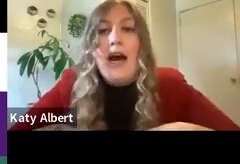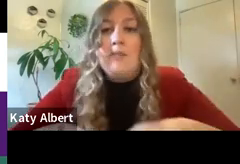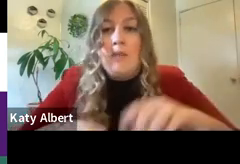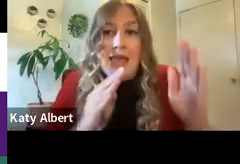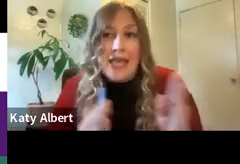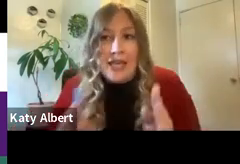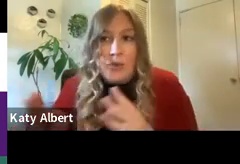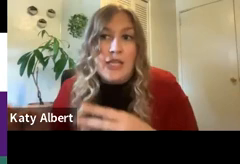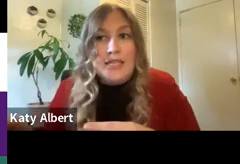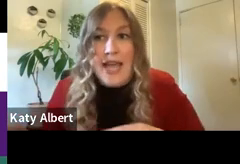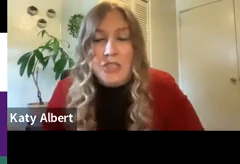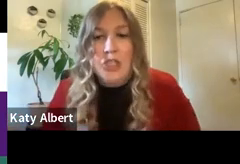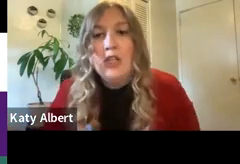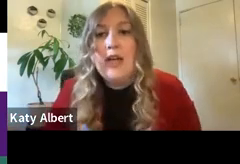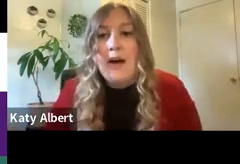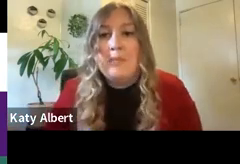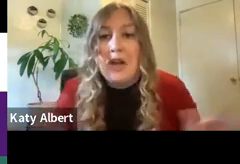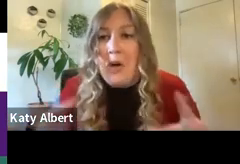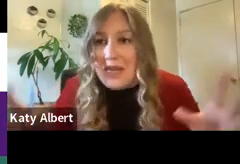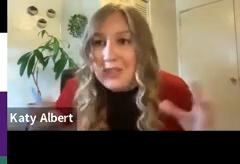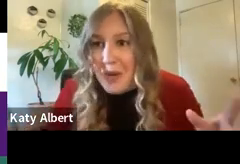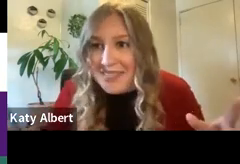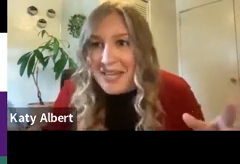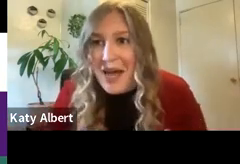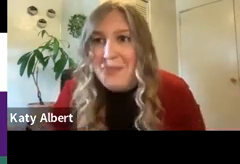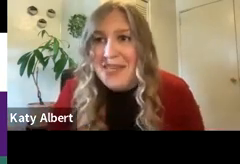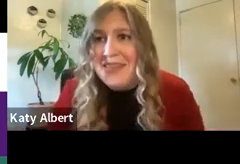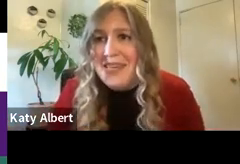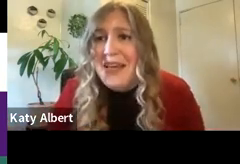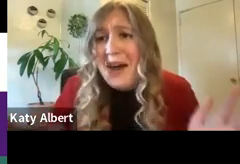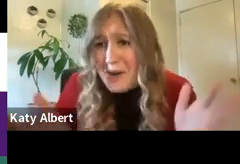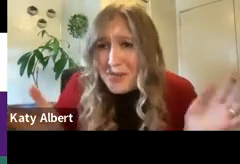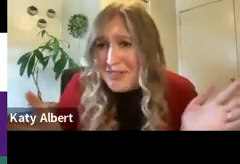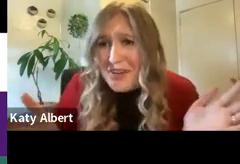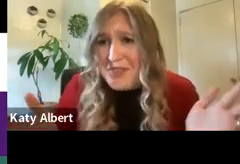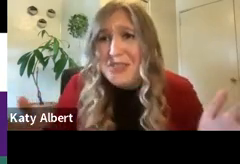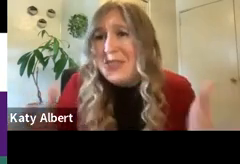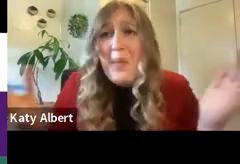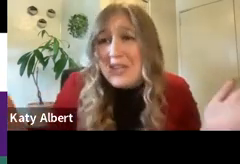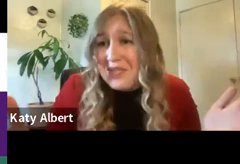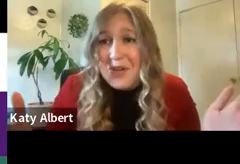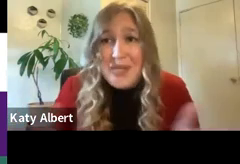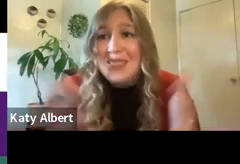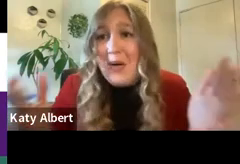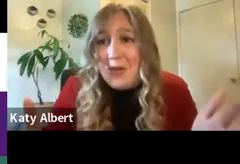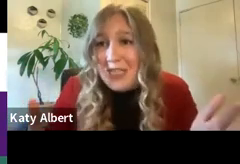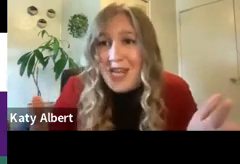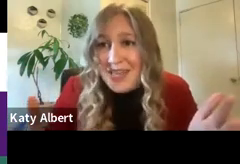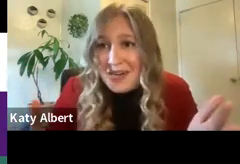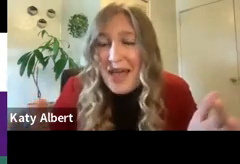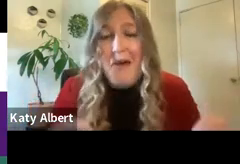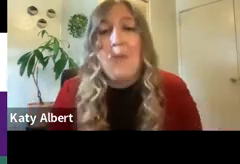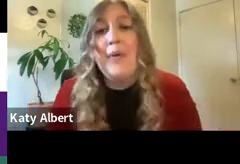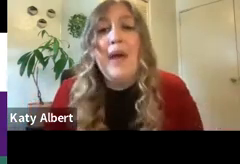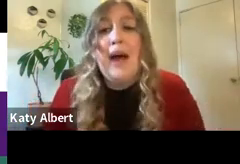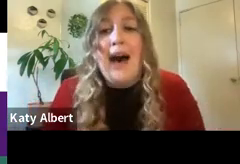Twitter, making it really intentional, but always dressing it up in the, oh, you're so wonderful. We'd so appreciate